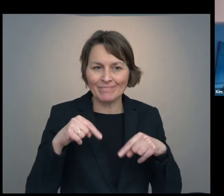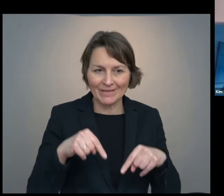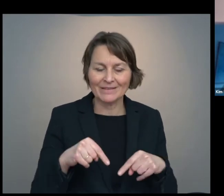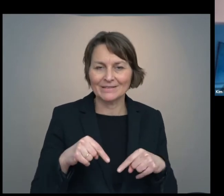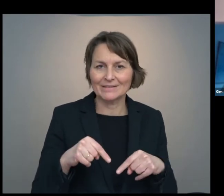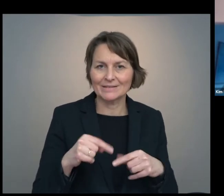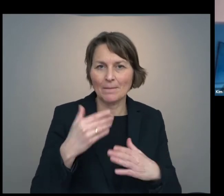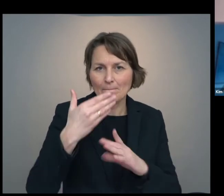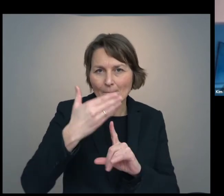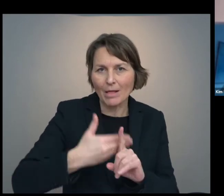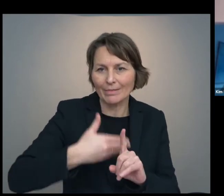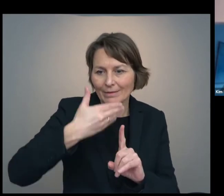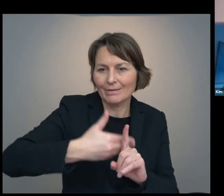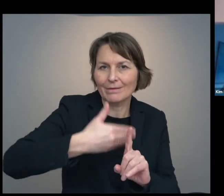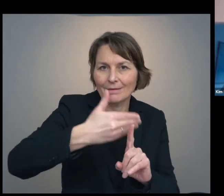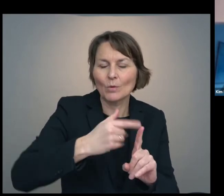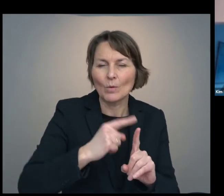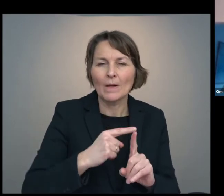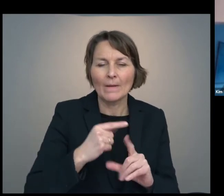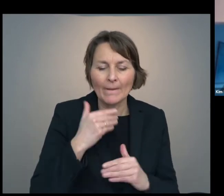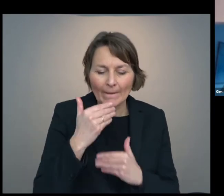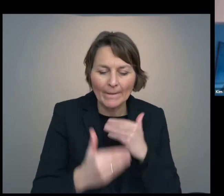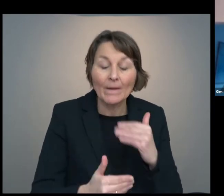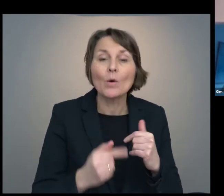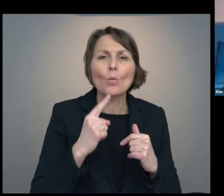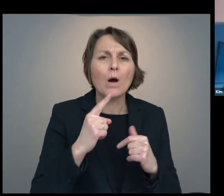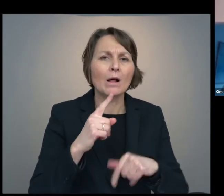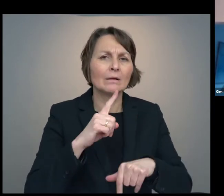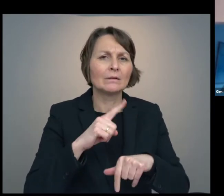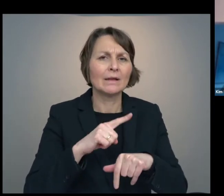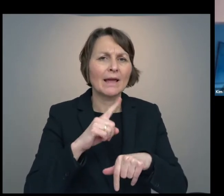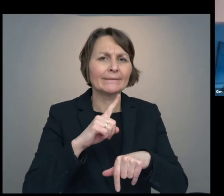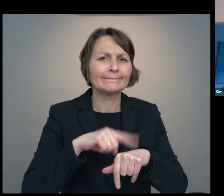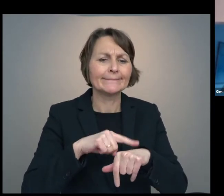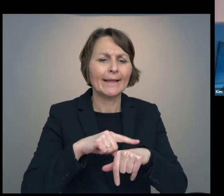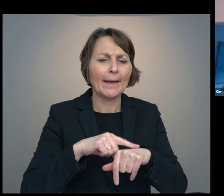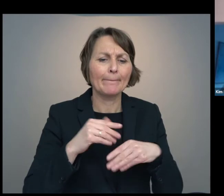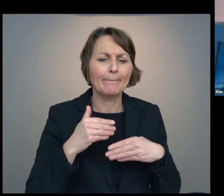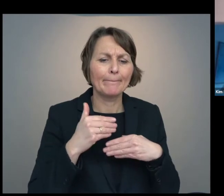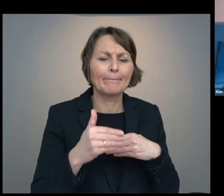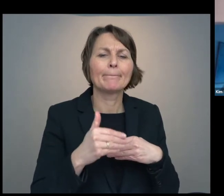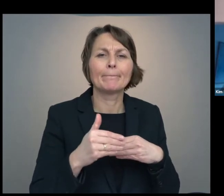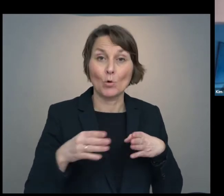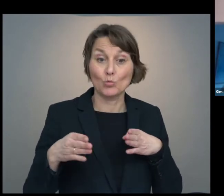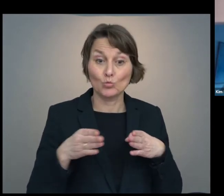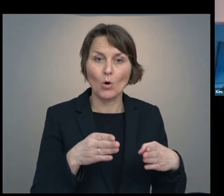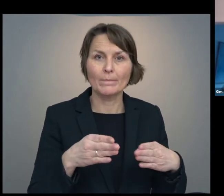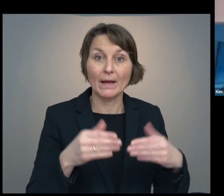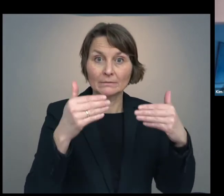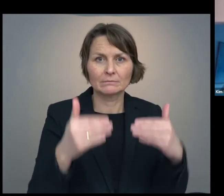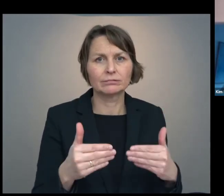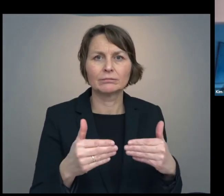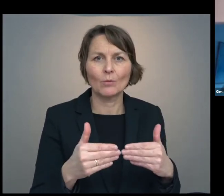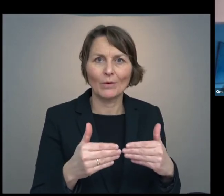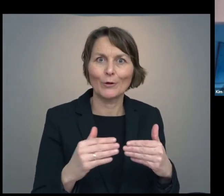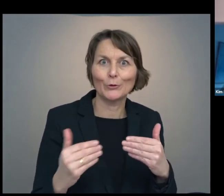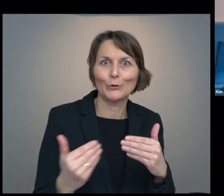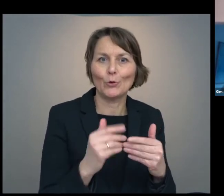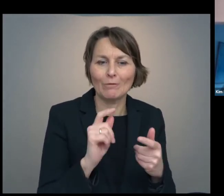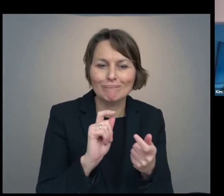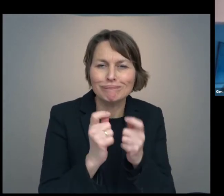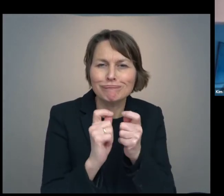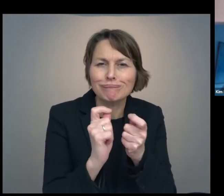that we're working on these months. So I would expect that we have an updated roadmap, and we're ready to talk about it a lot more at Code